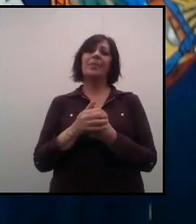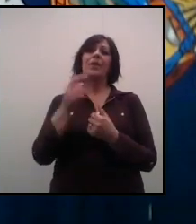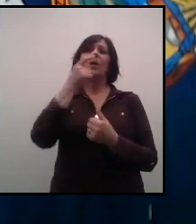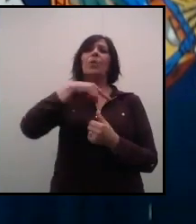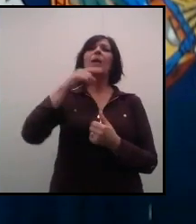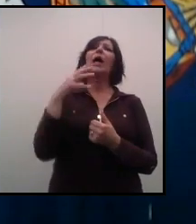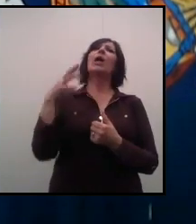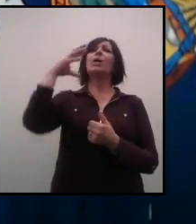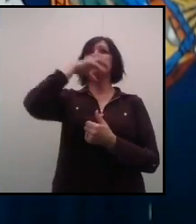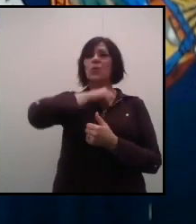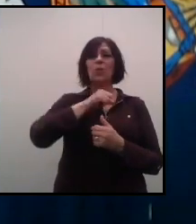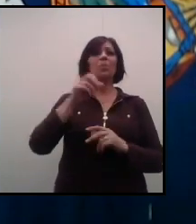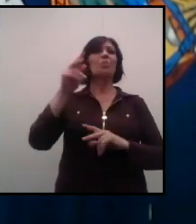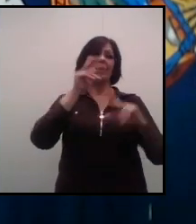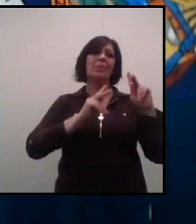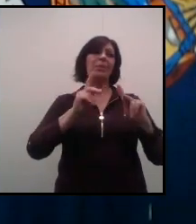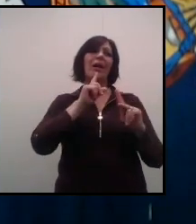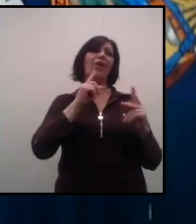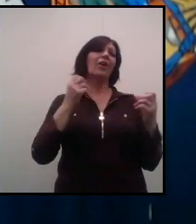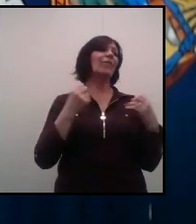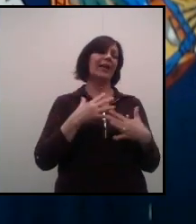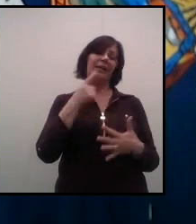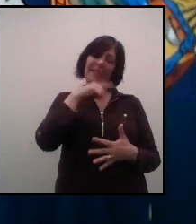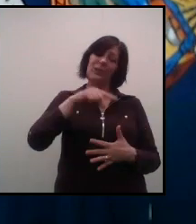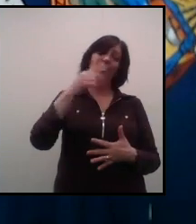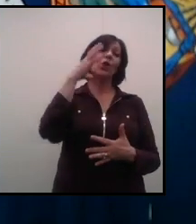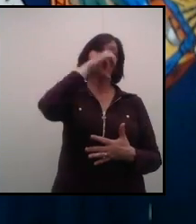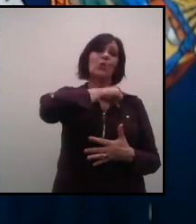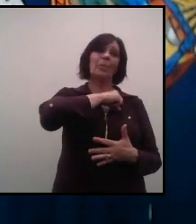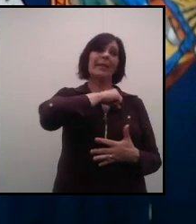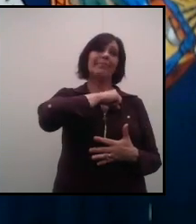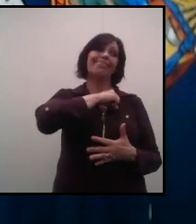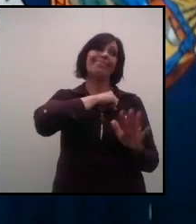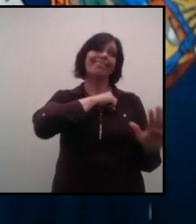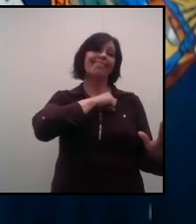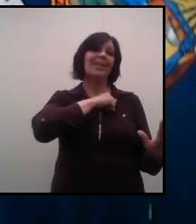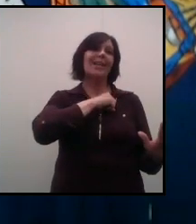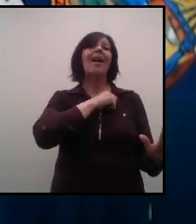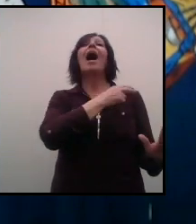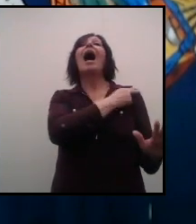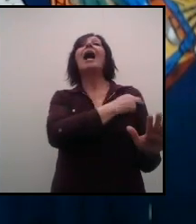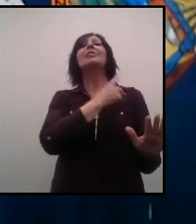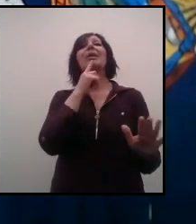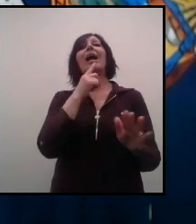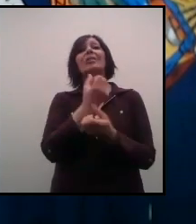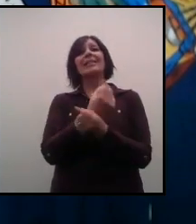assume that people are afraid to go to the hospital for COVID-19. So again, hospitals are